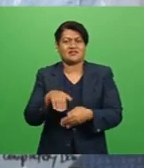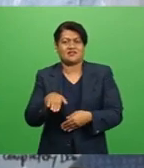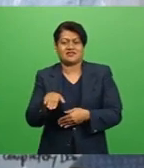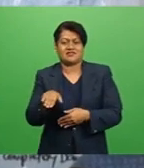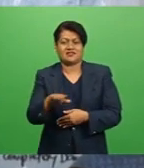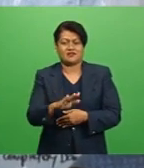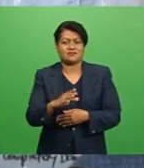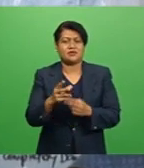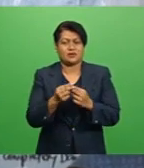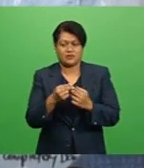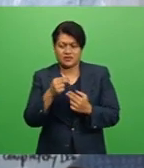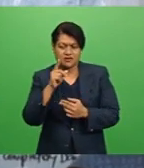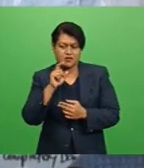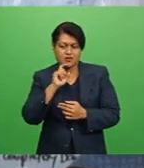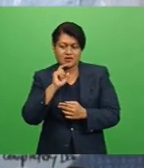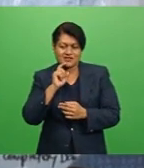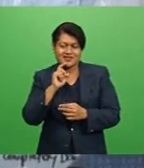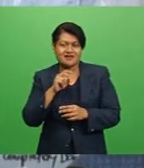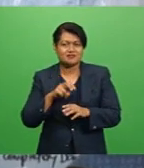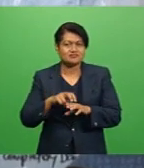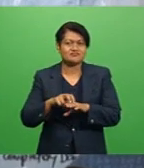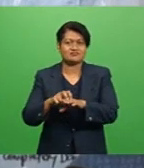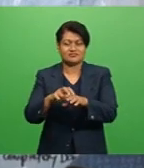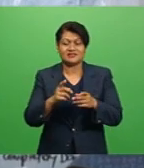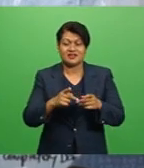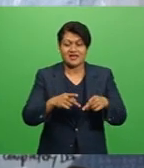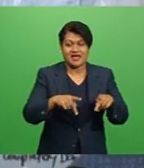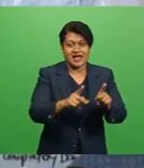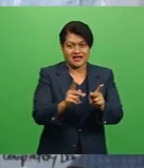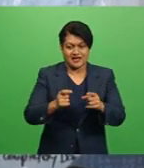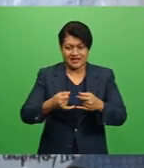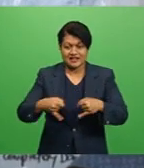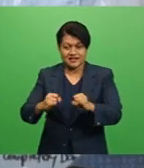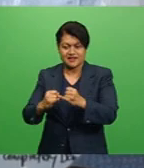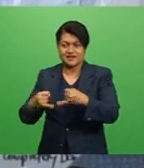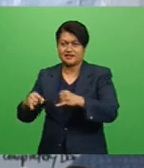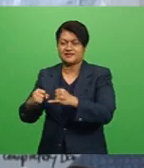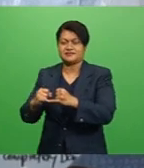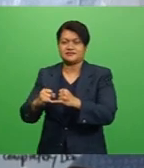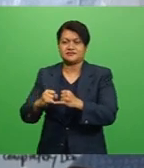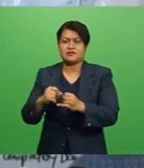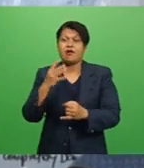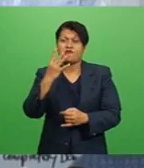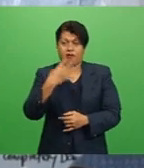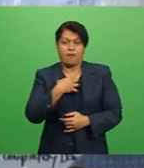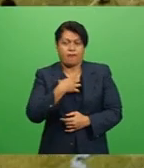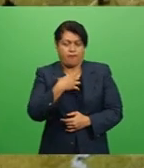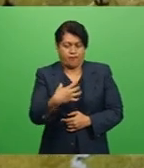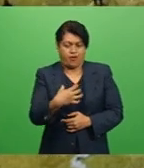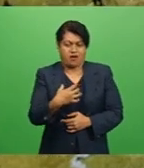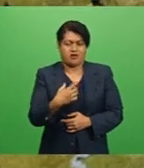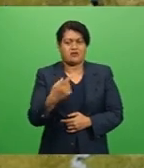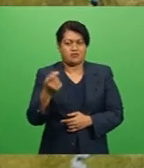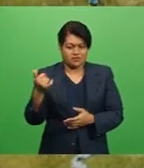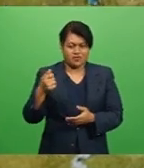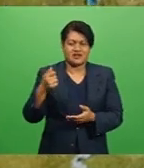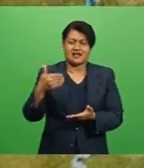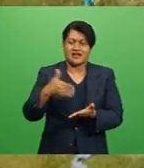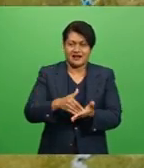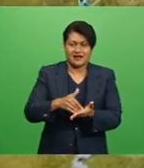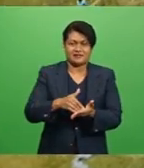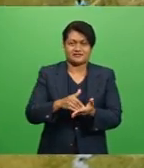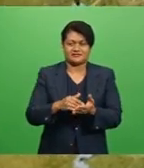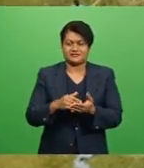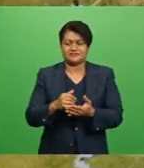generation of water into the island. And 4 more are expected to arrive on Wednesday. Disaster Management